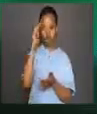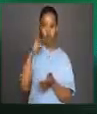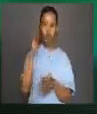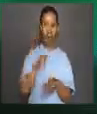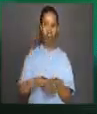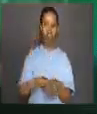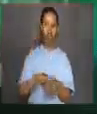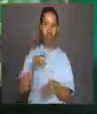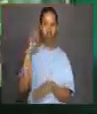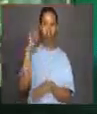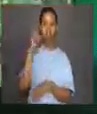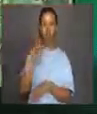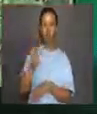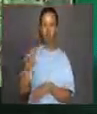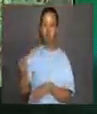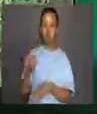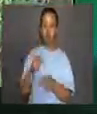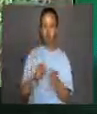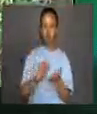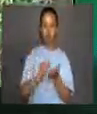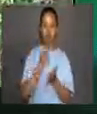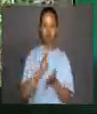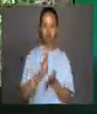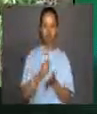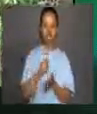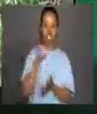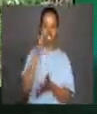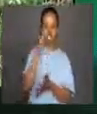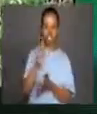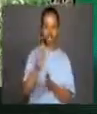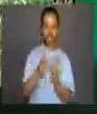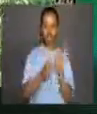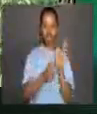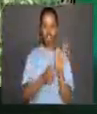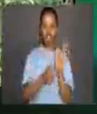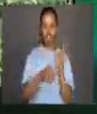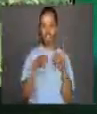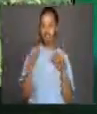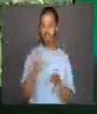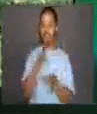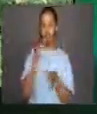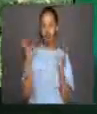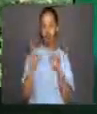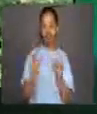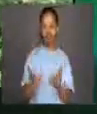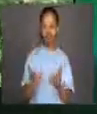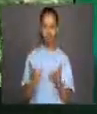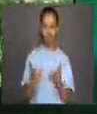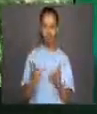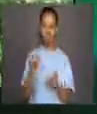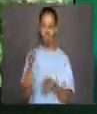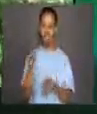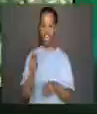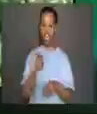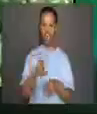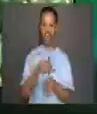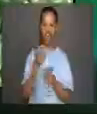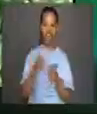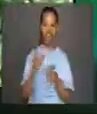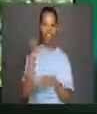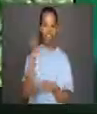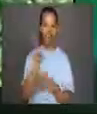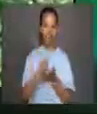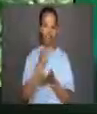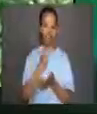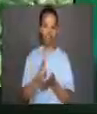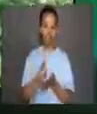round. They do not lose their leaves in the winter like deciduous trees.